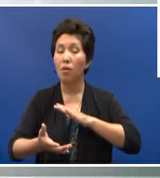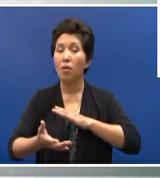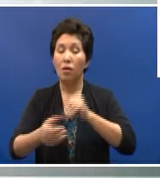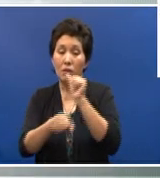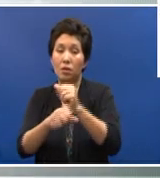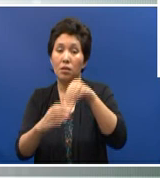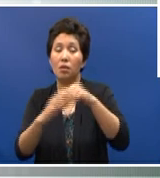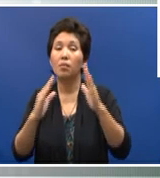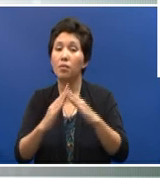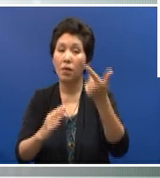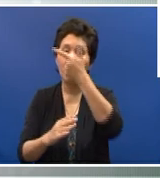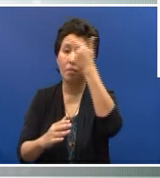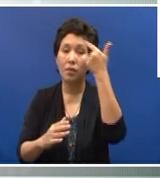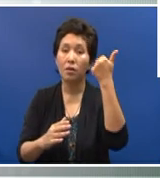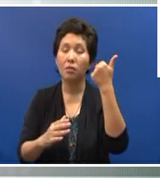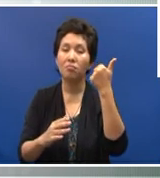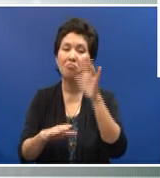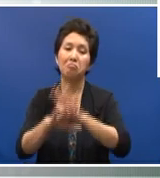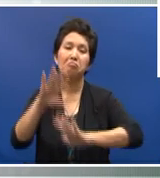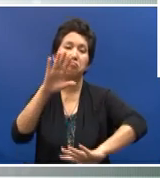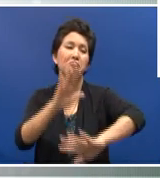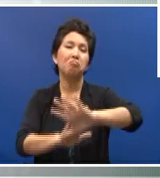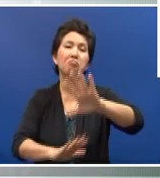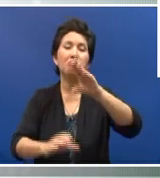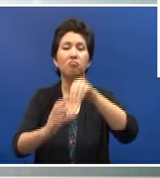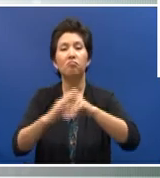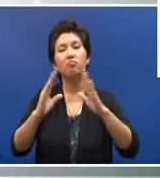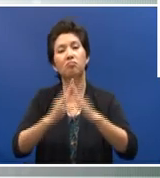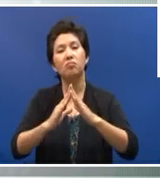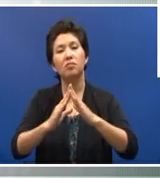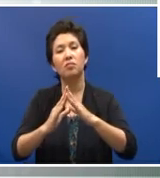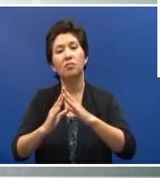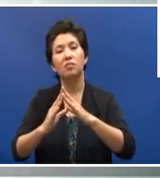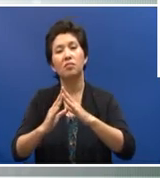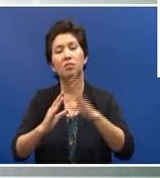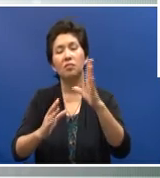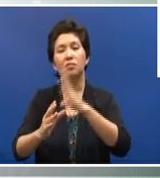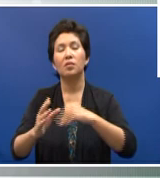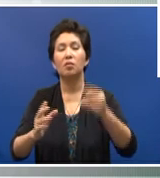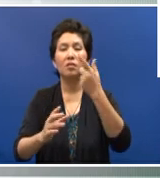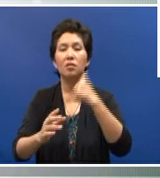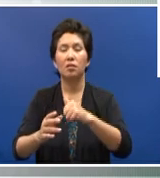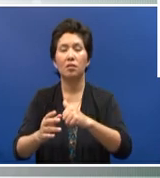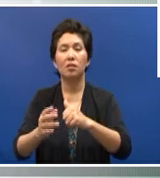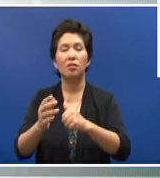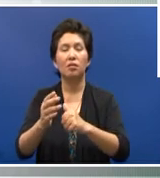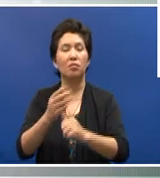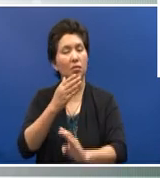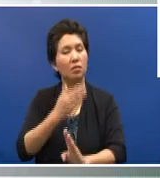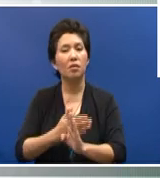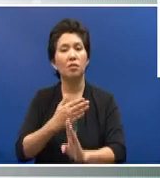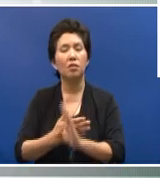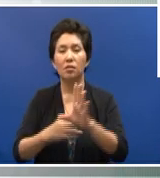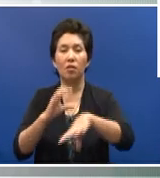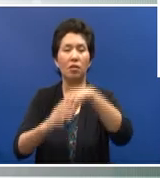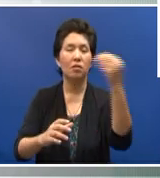house because it is compatible with childcare. Okay, men's tasks are heavy and dangerous, and if performed by women, it